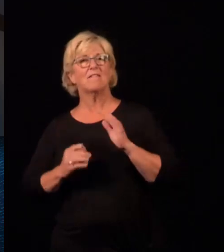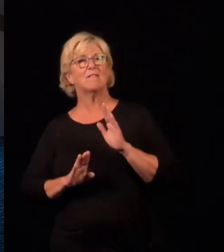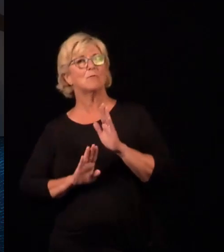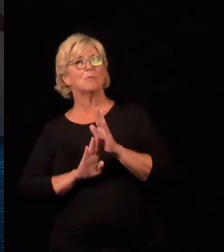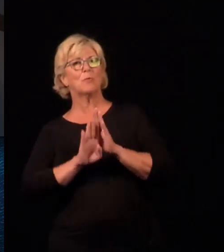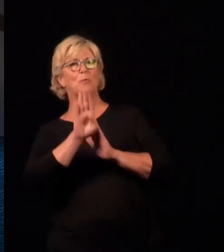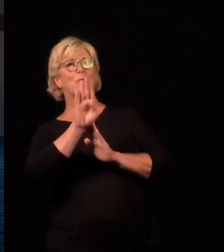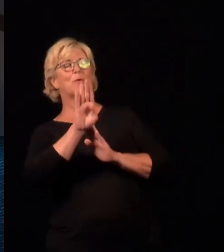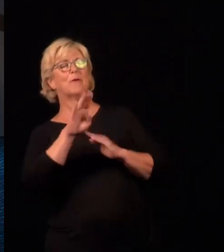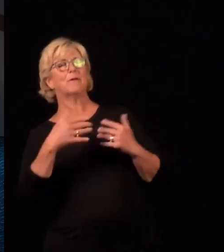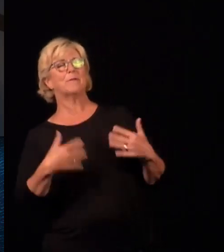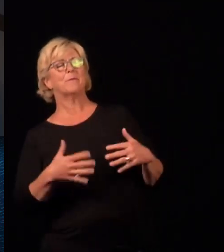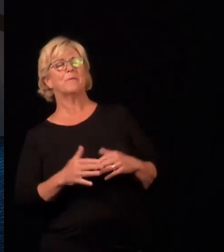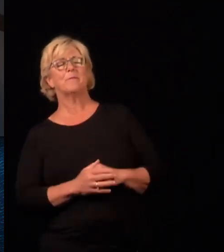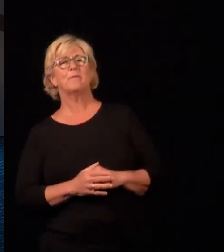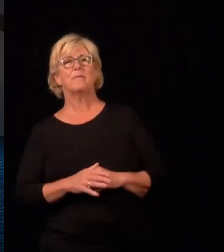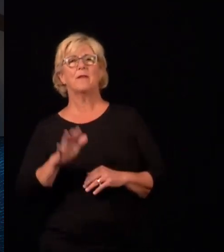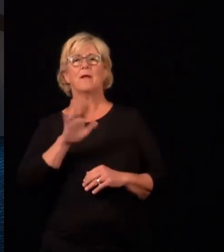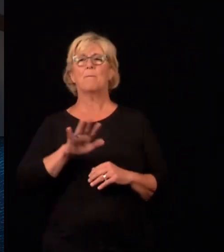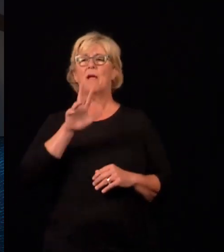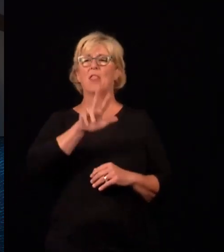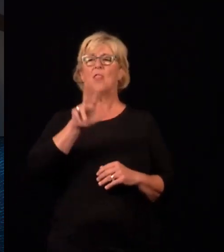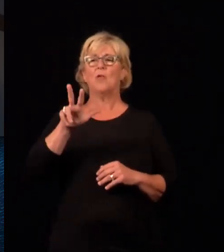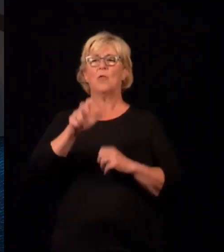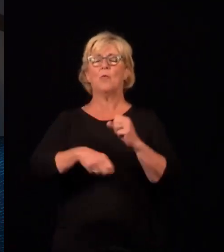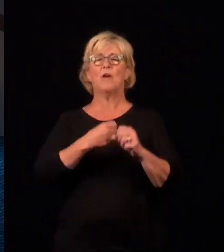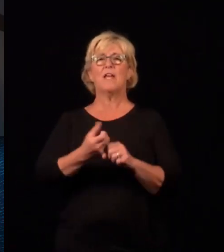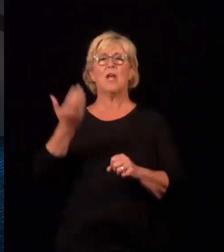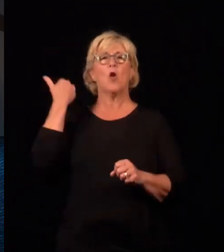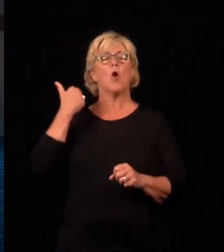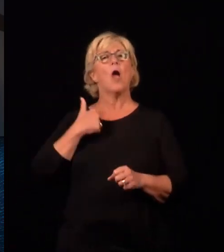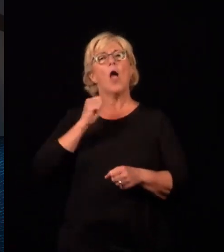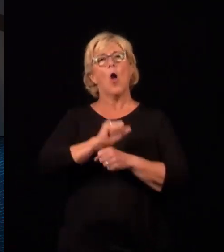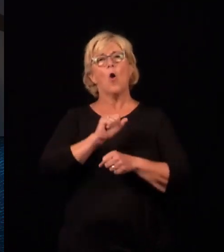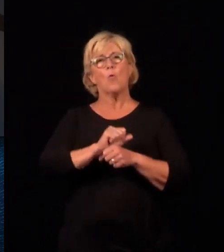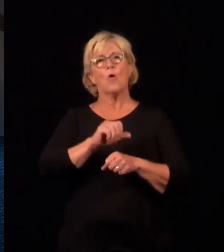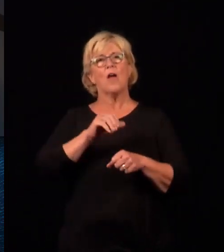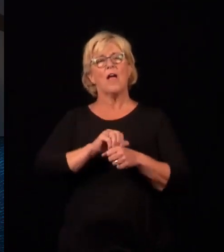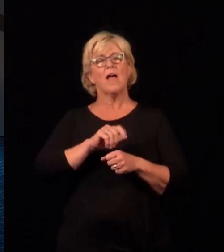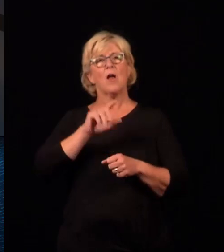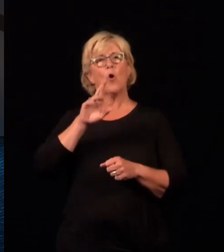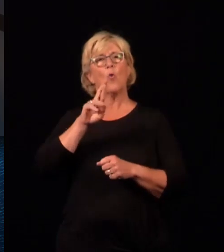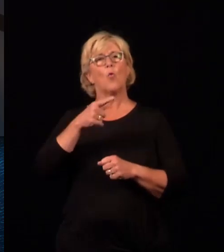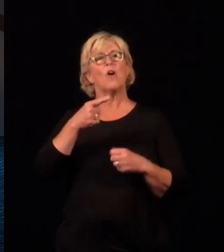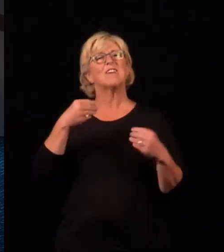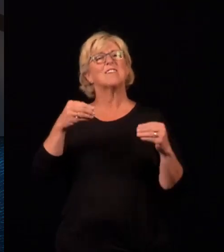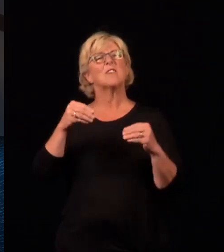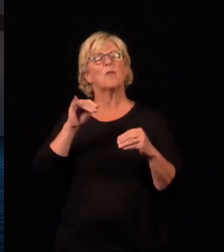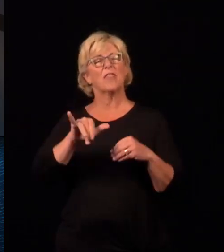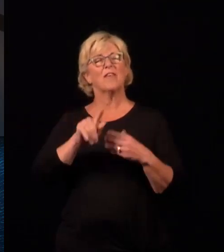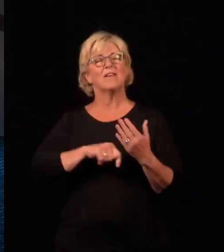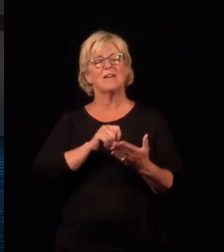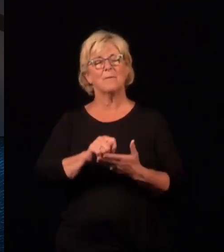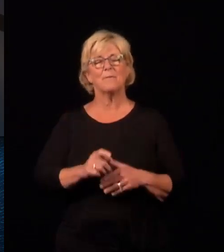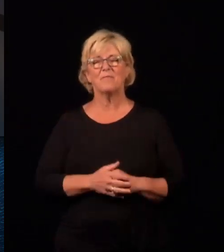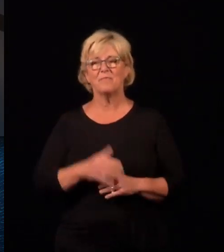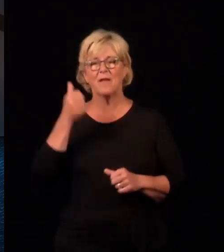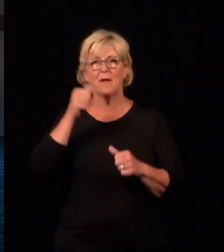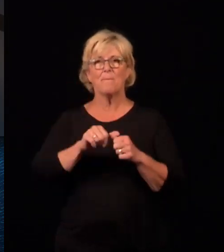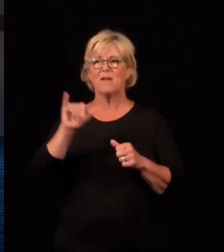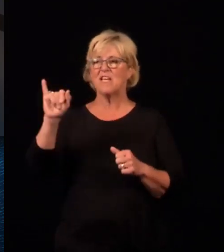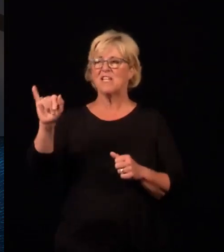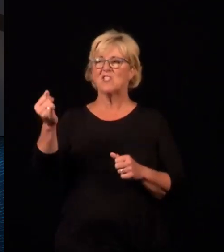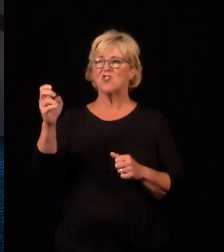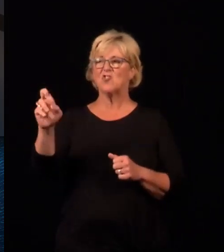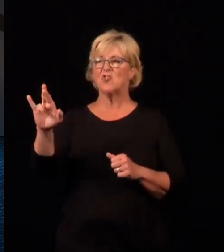opposite. About 33 years ago, I was working at a carpet store at the time, and I remember Jerry